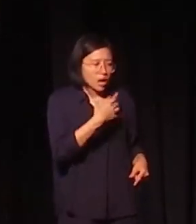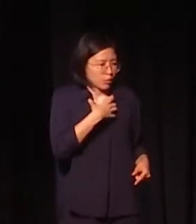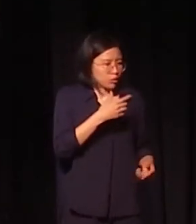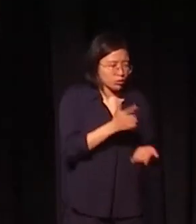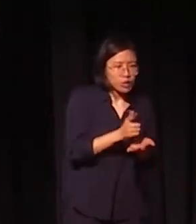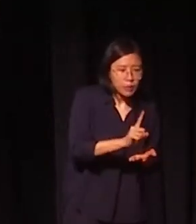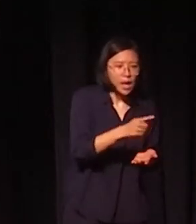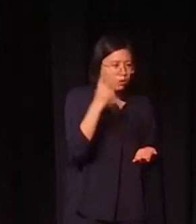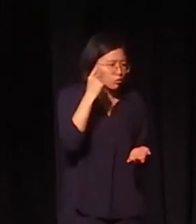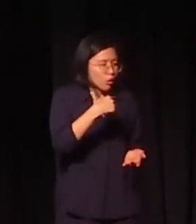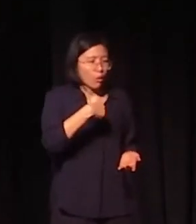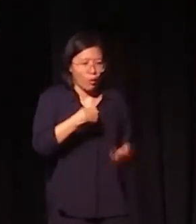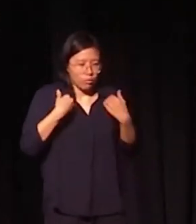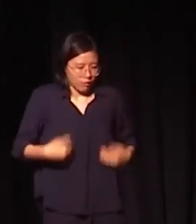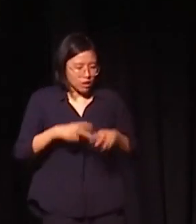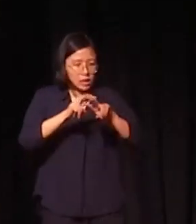me to do as a researcher.